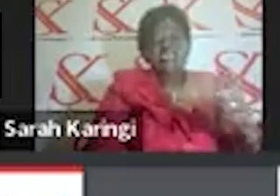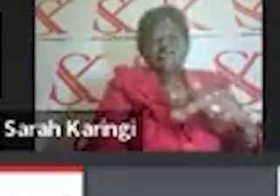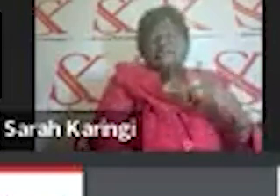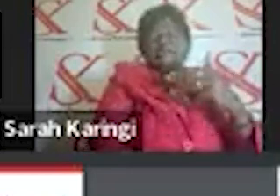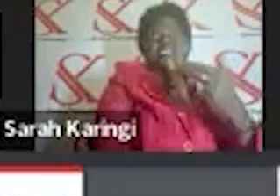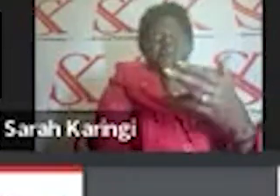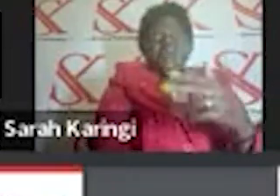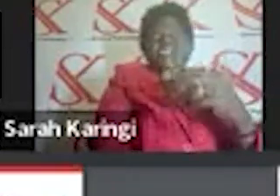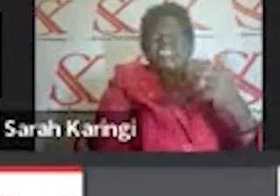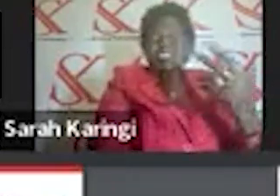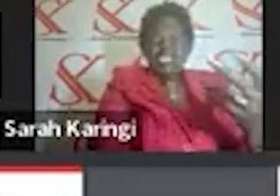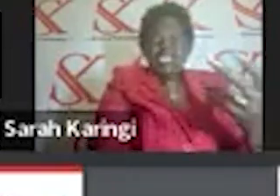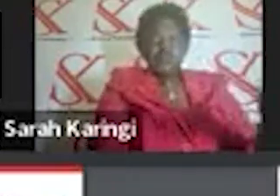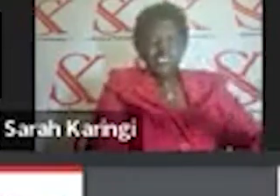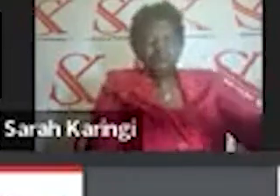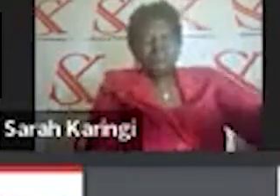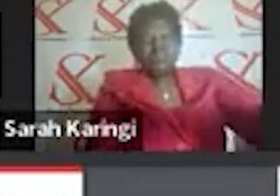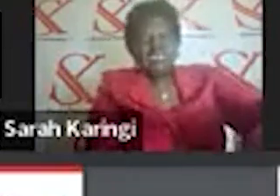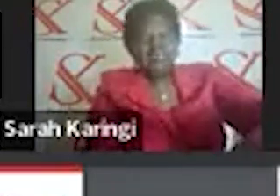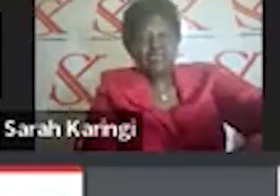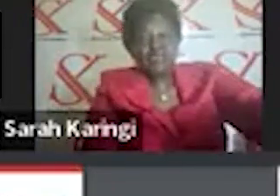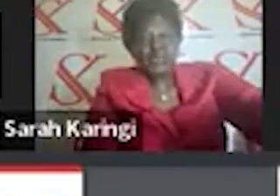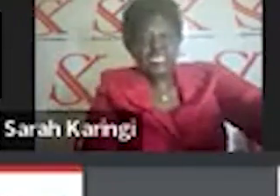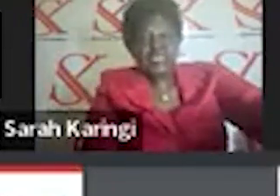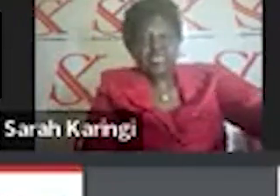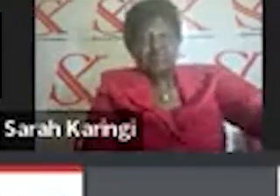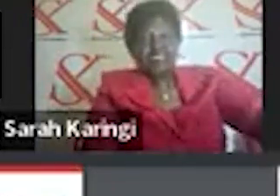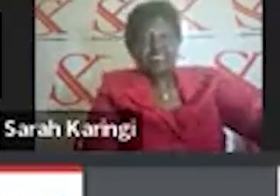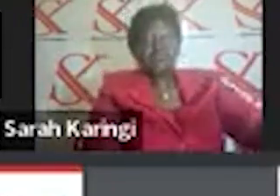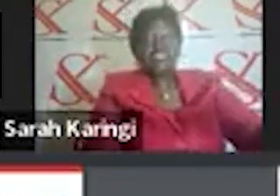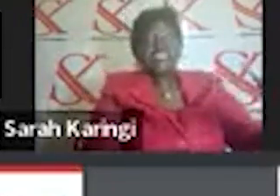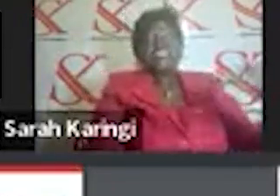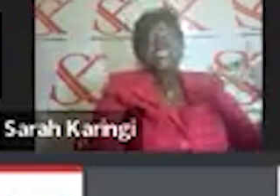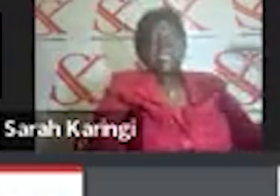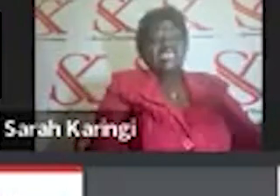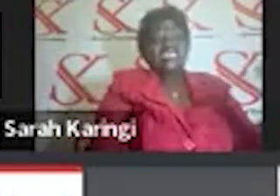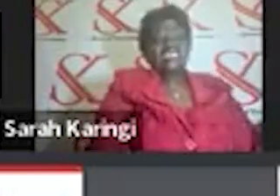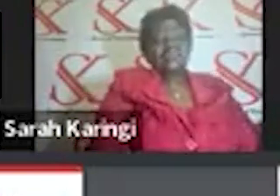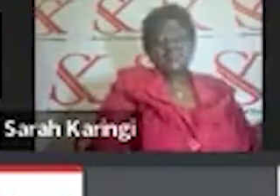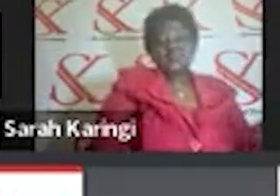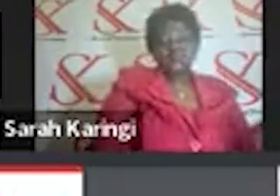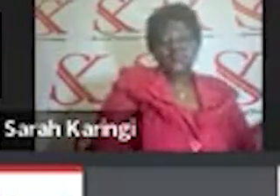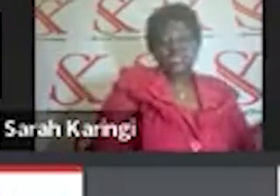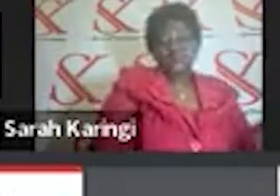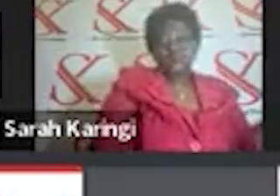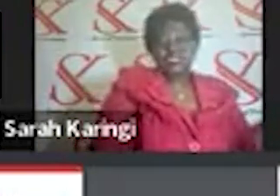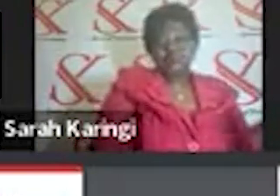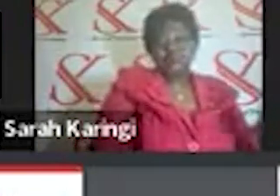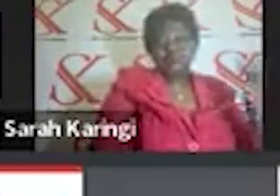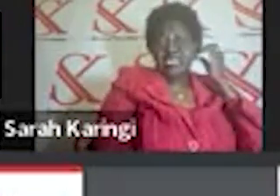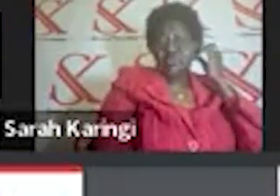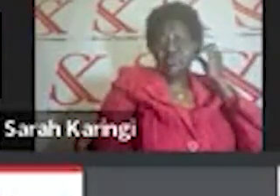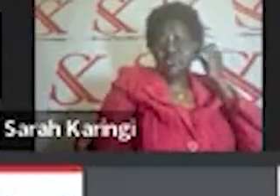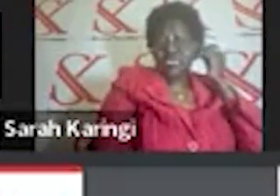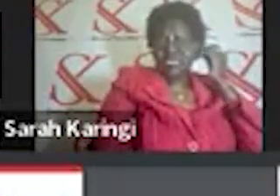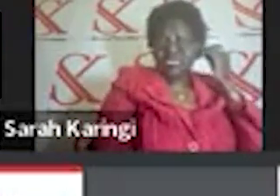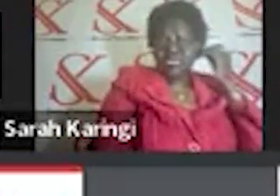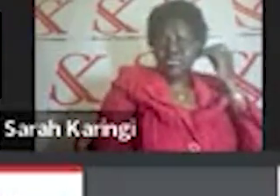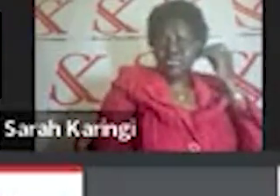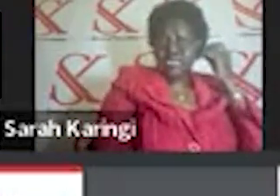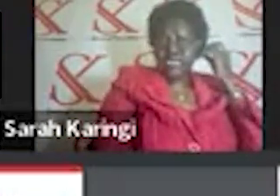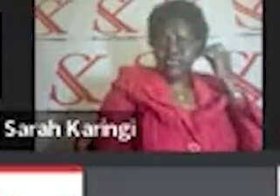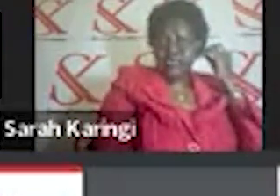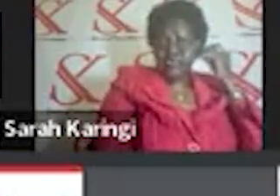fear. Meet people and just say hi to them. If you are not sure that you can meet somebody, then ask another person to connect you to them. Let's go to the